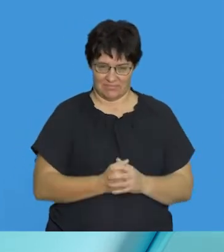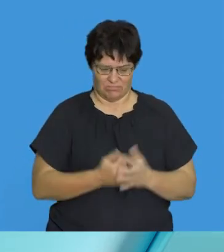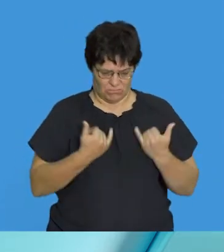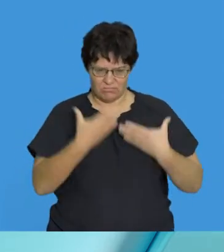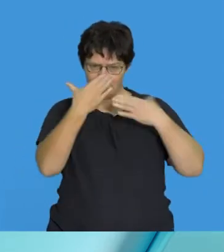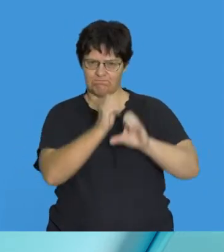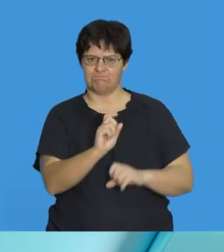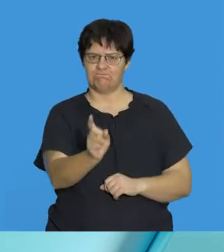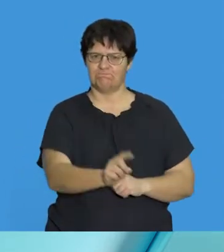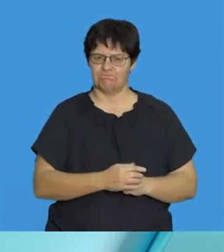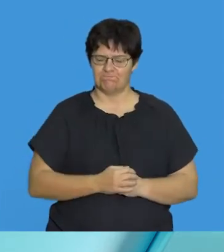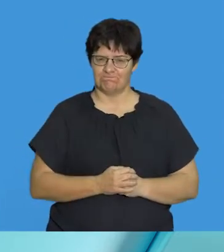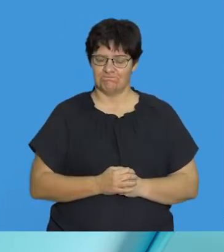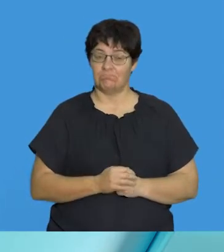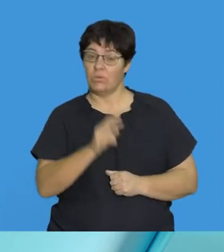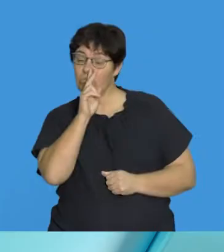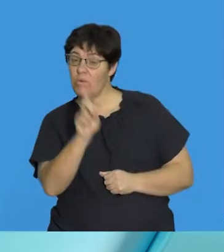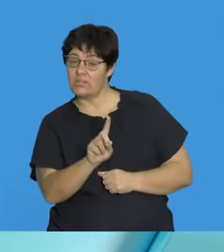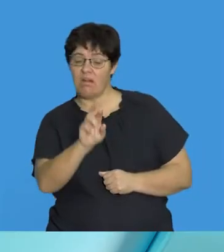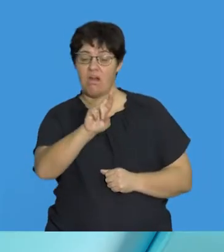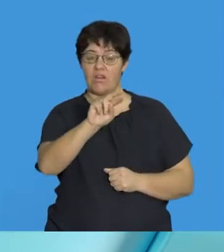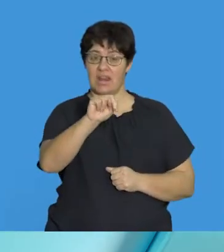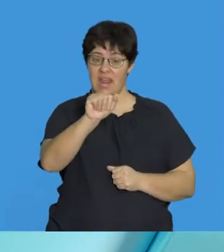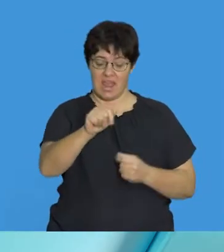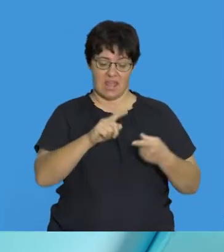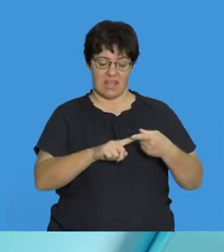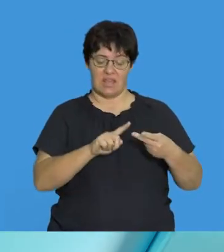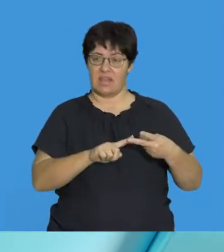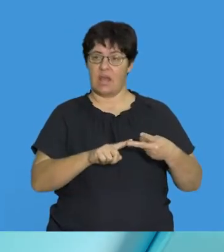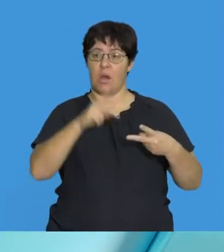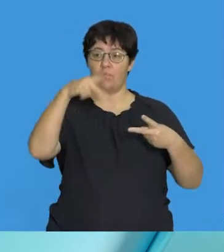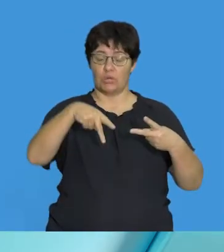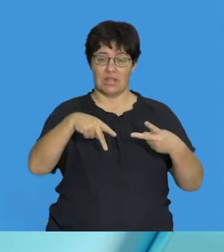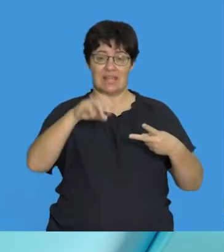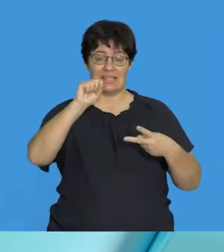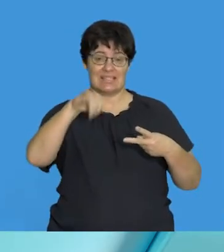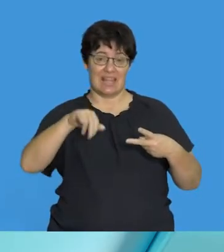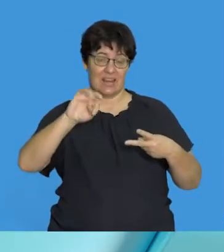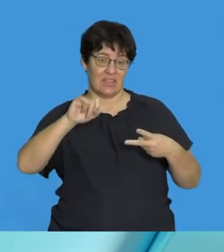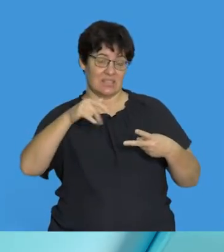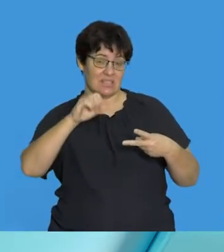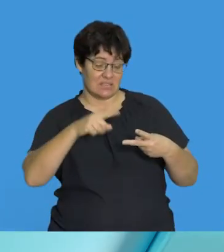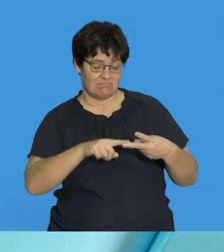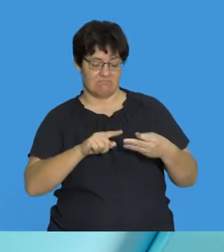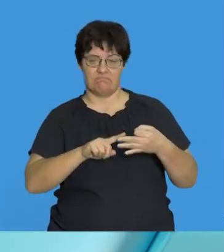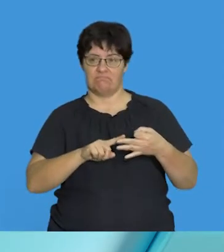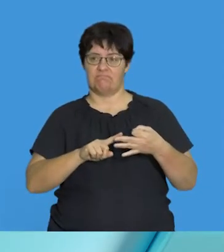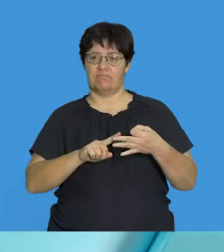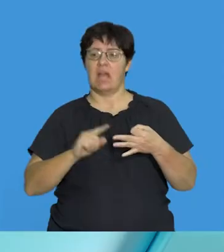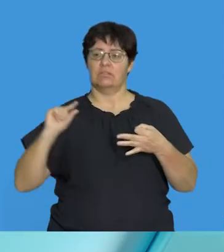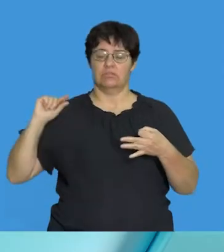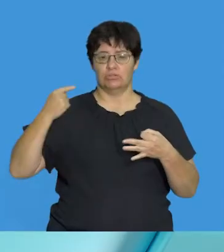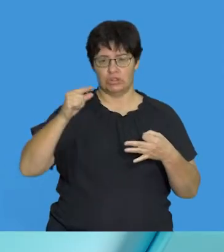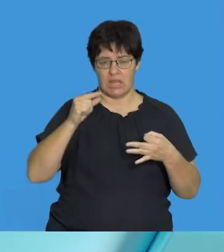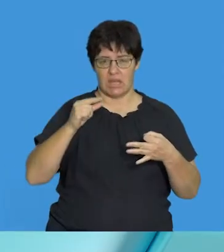today? Well, we're looking at RNA, protein synthesis, and gene coding. To give you context as to what we did in